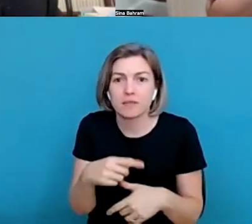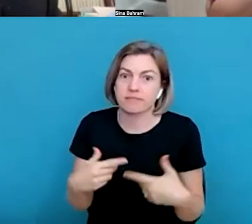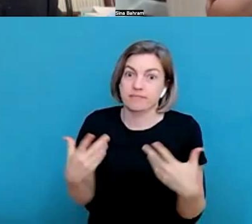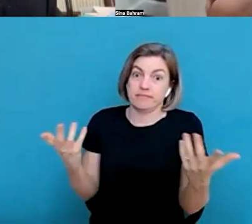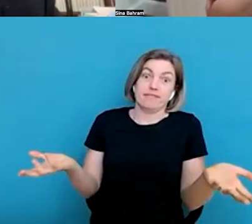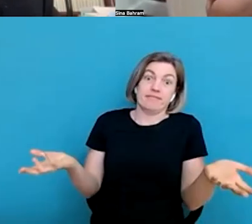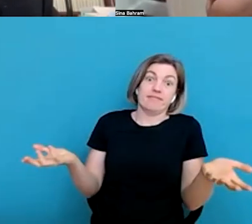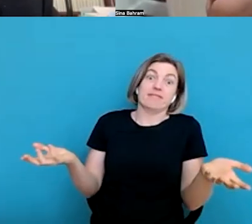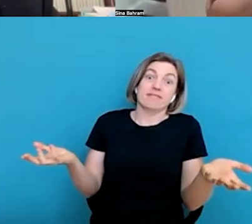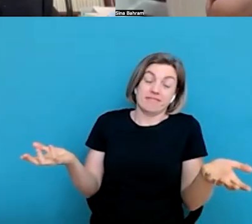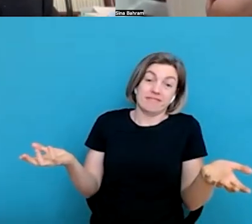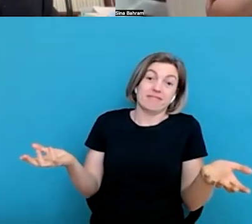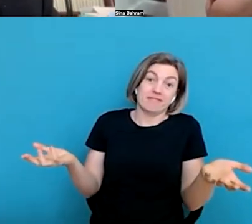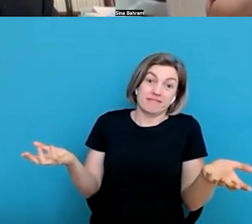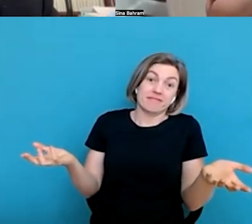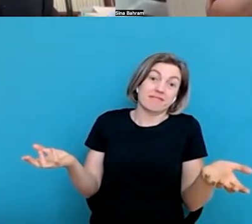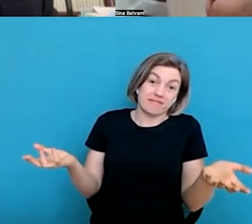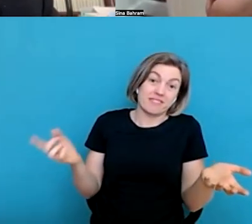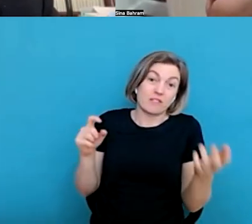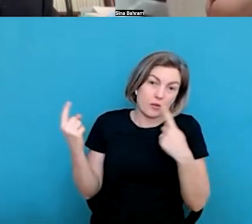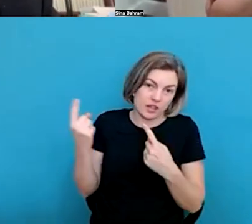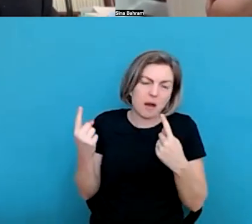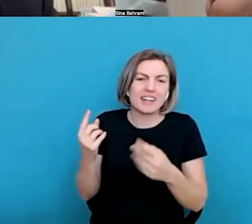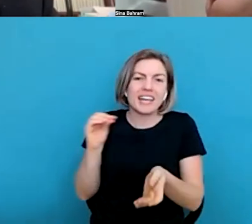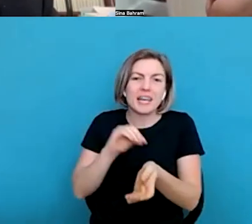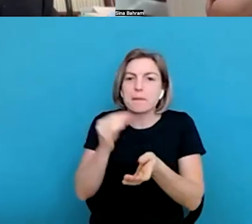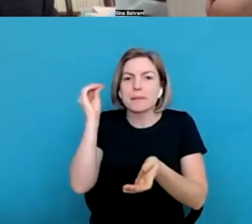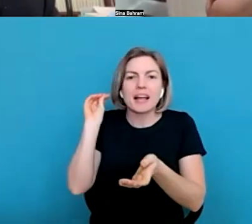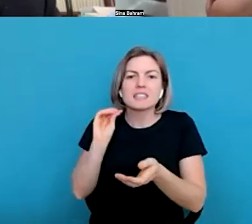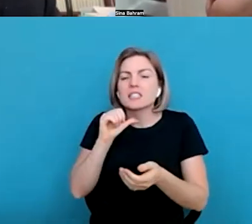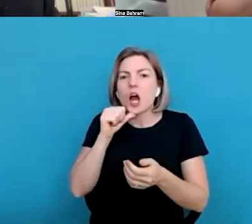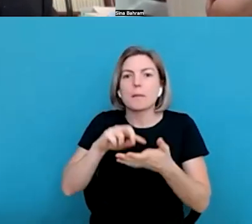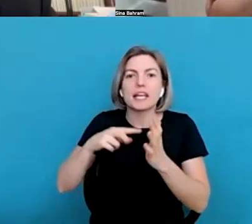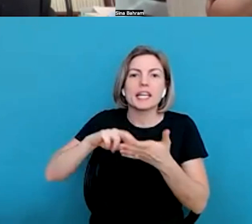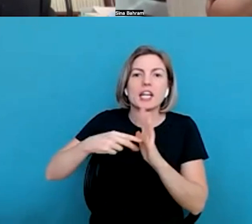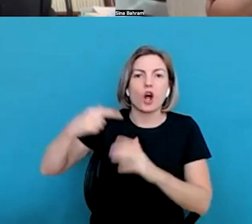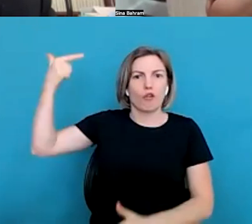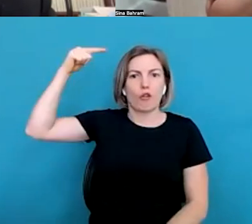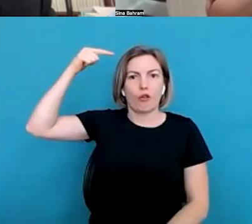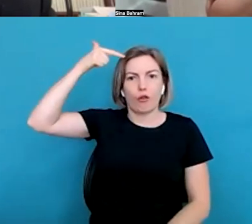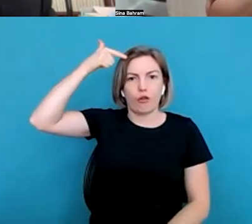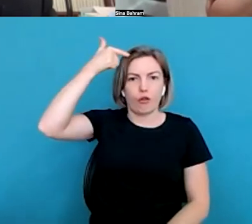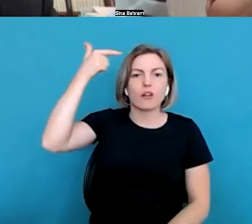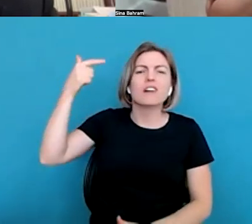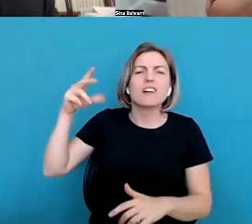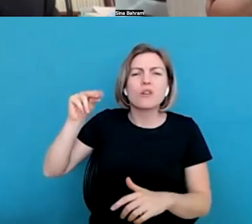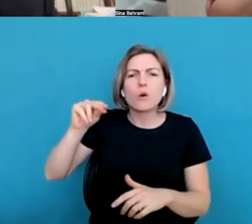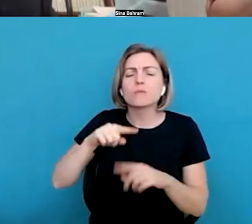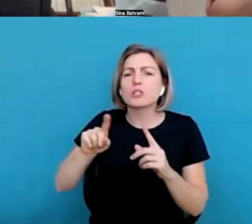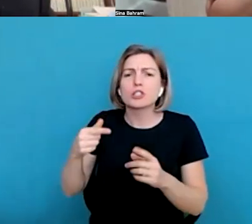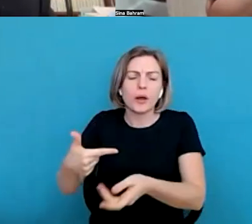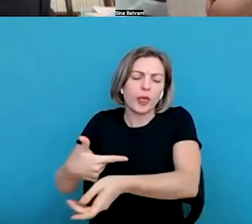And so we need to look at it. And the implants aren't going to be drilling holes in your head implants. They may be something where you just take an